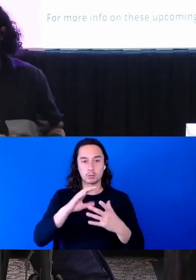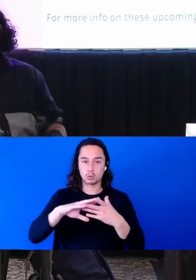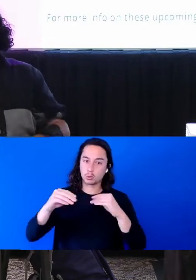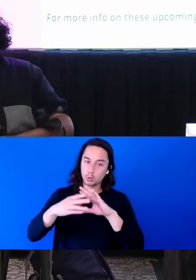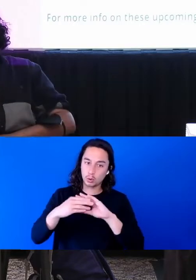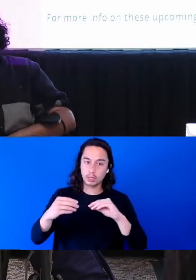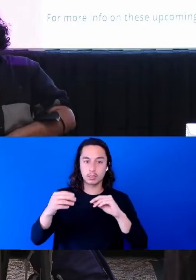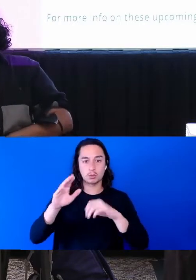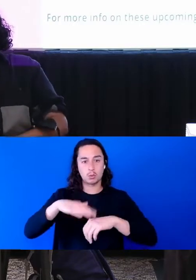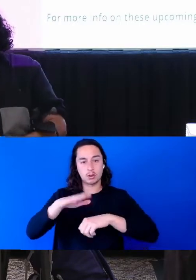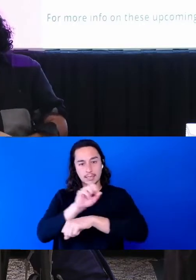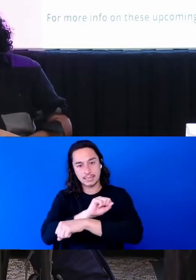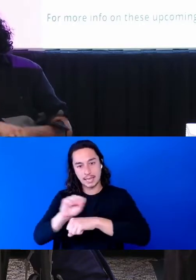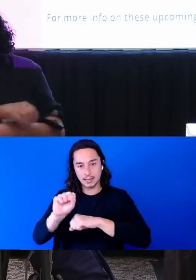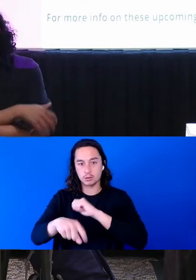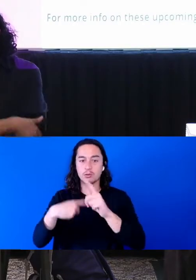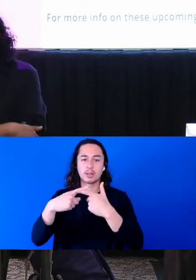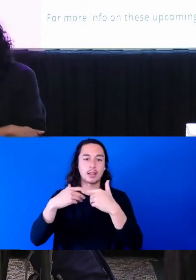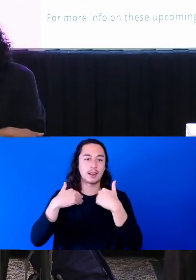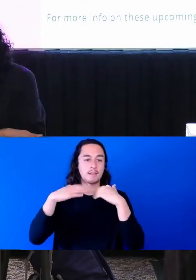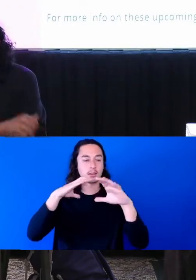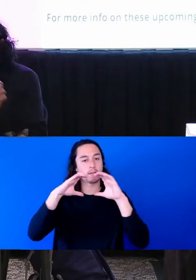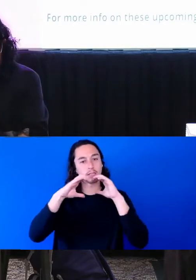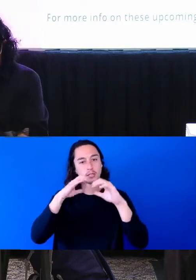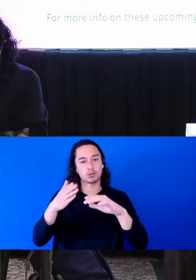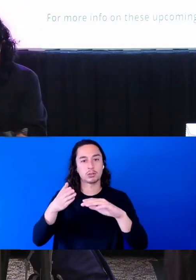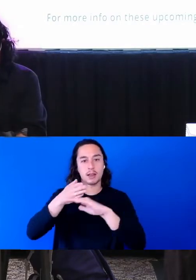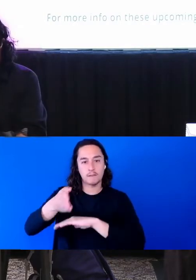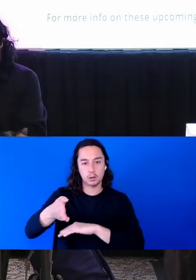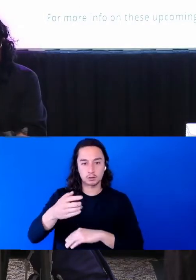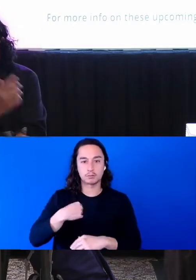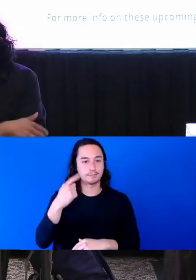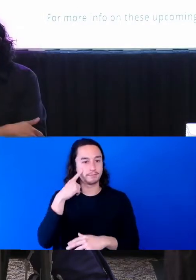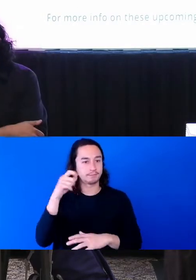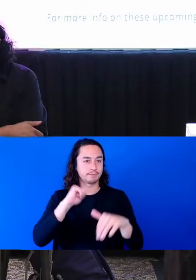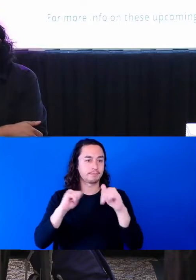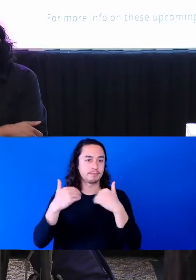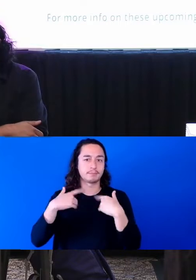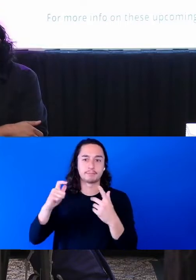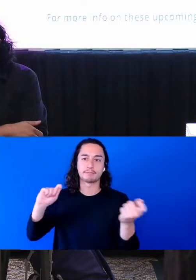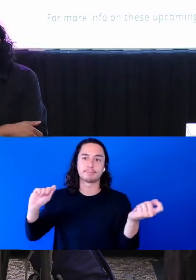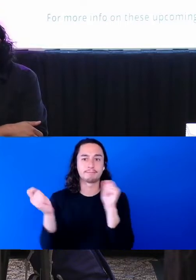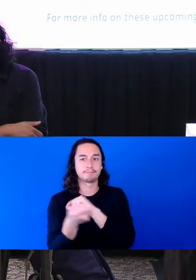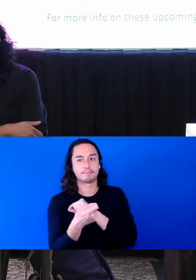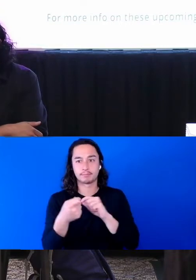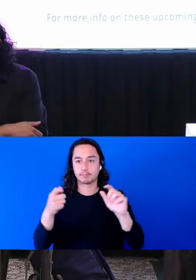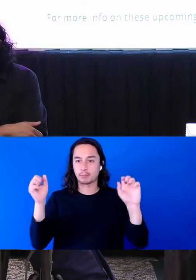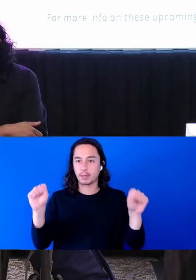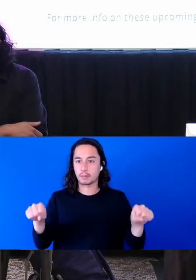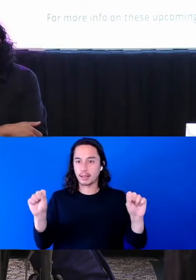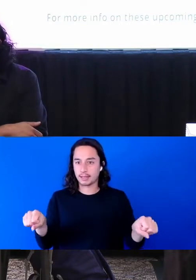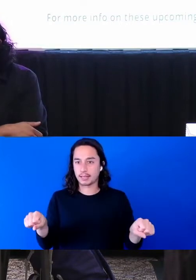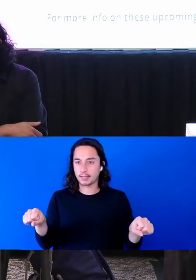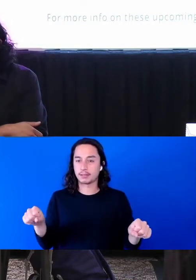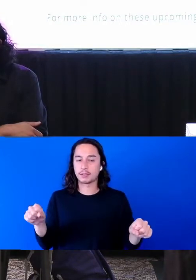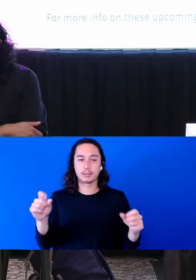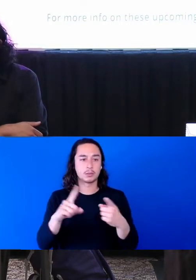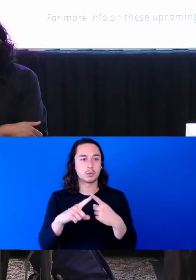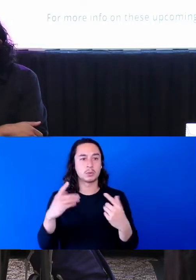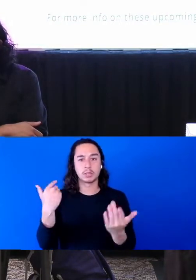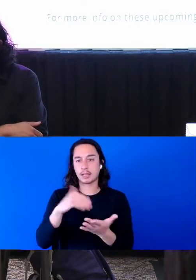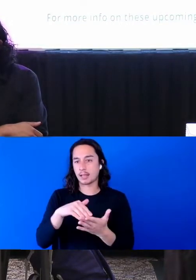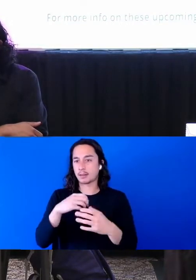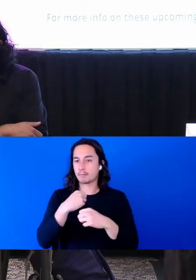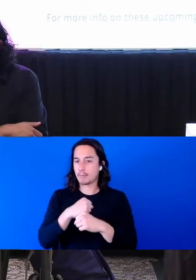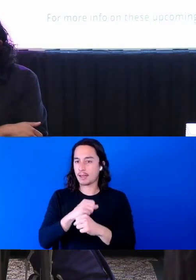happen afterwards. So I think performance has this transformative ability to, again, make those networks, make